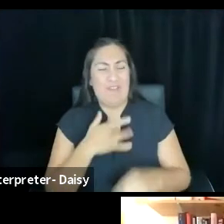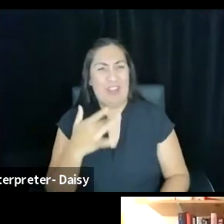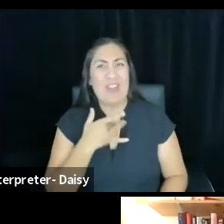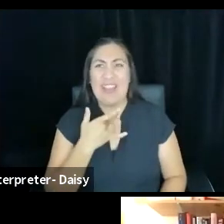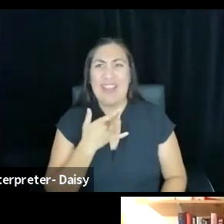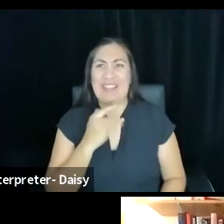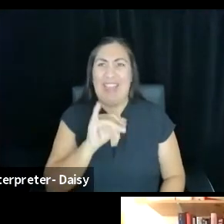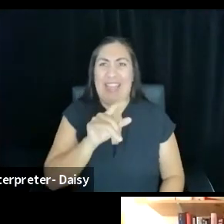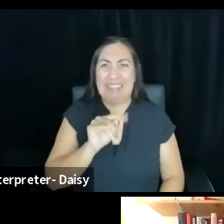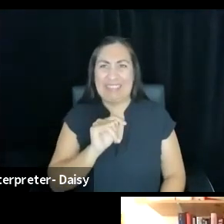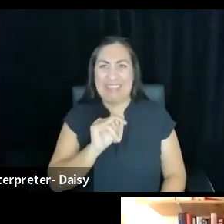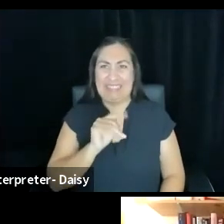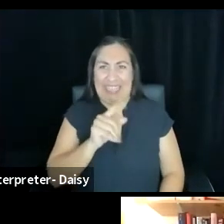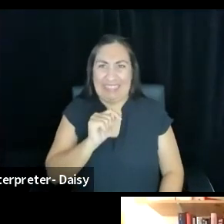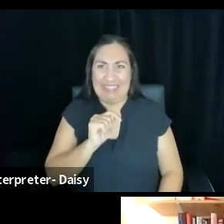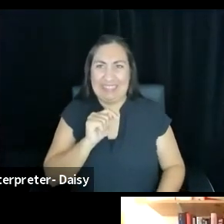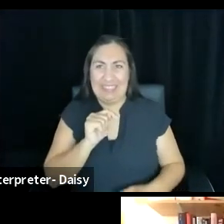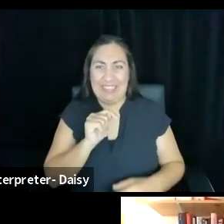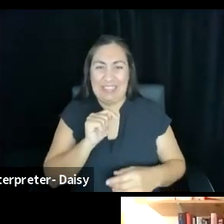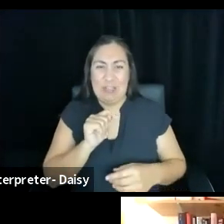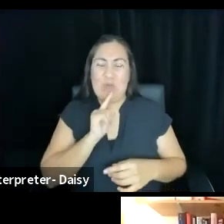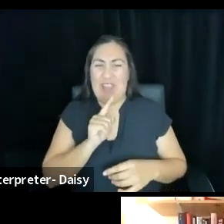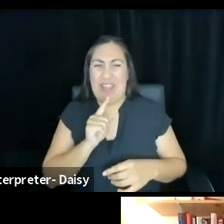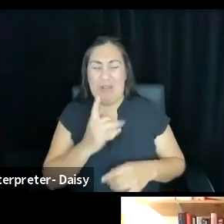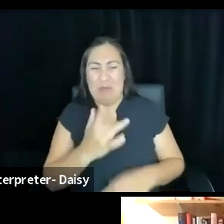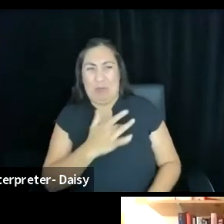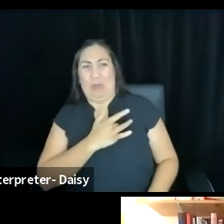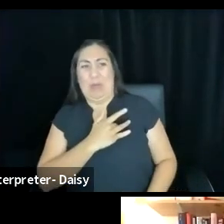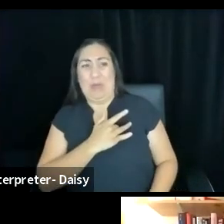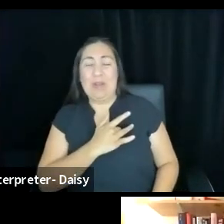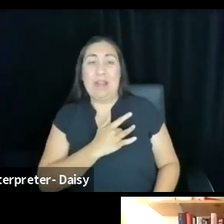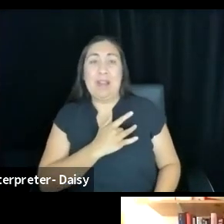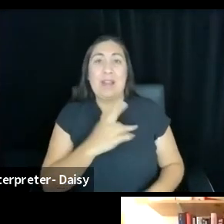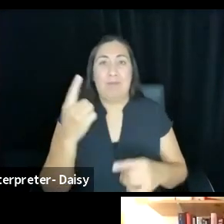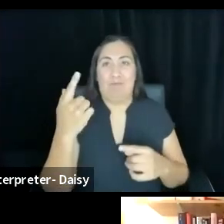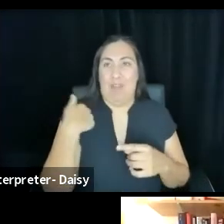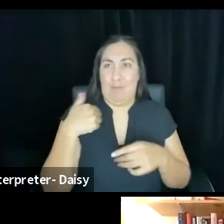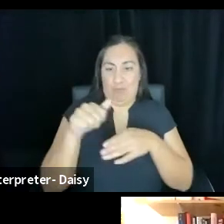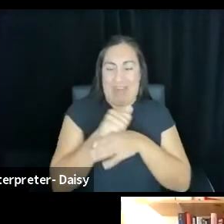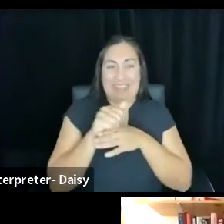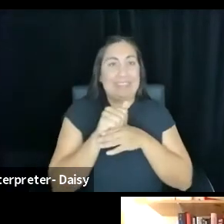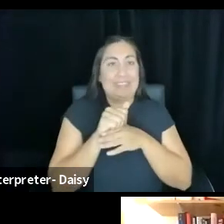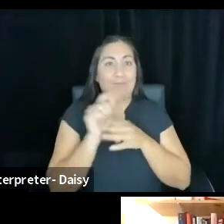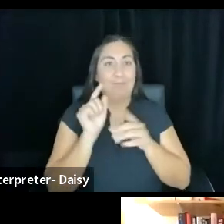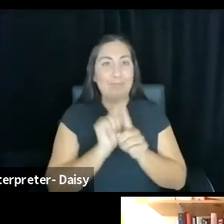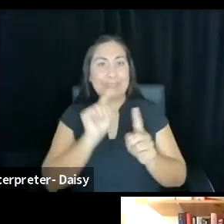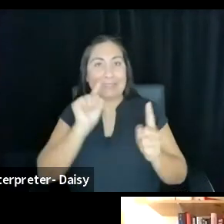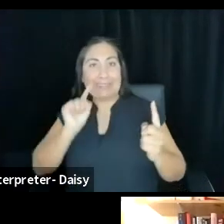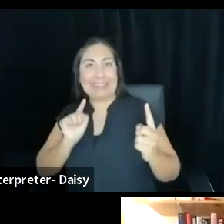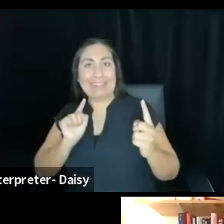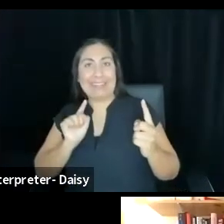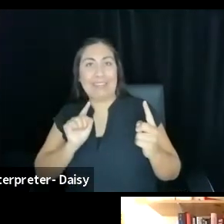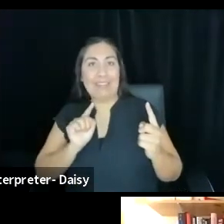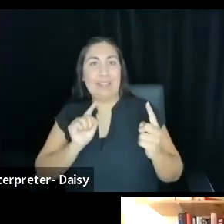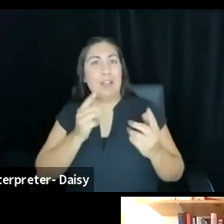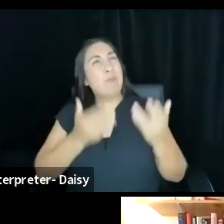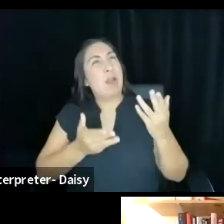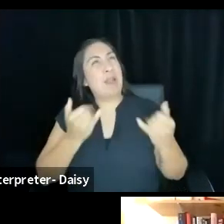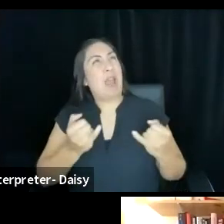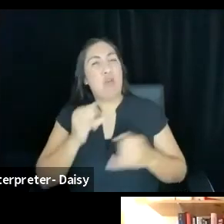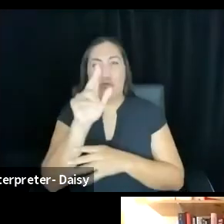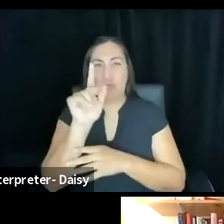that I've been practicing physical distancing. I have a respiratory condition. So once it was stated